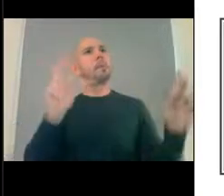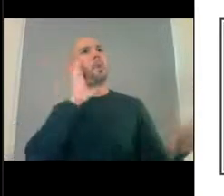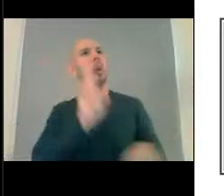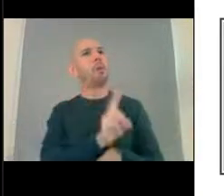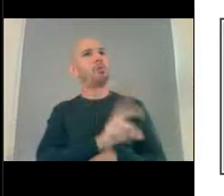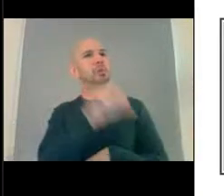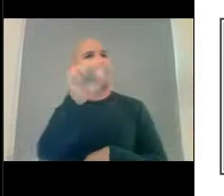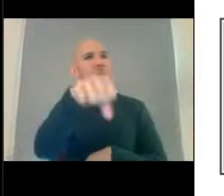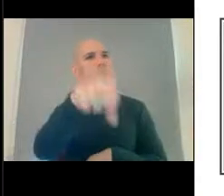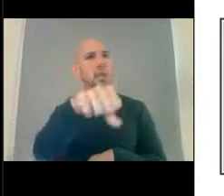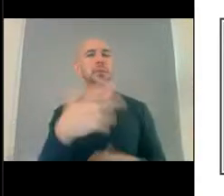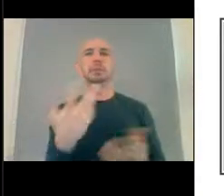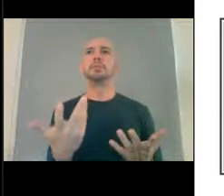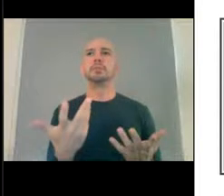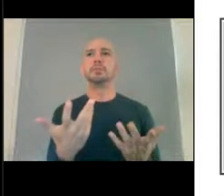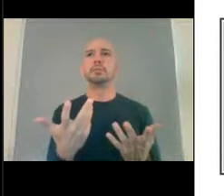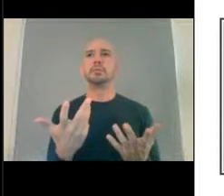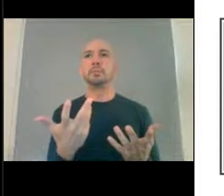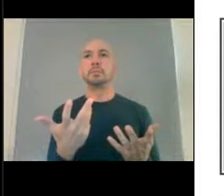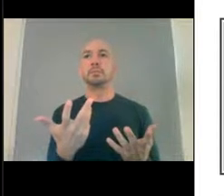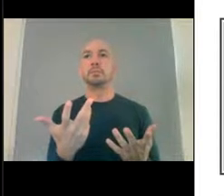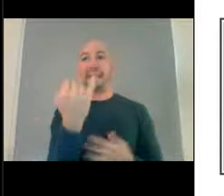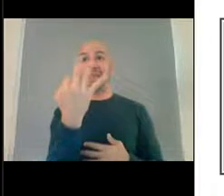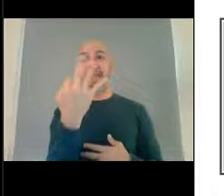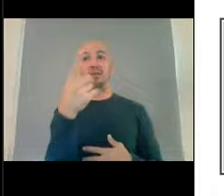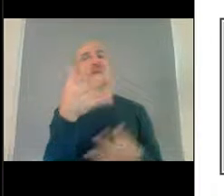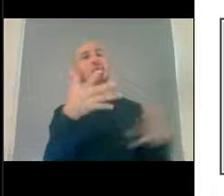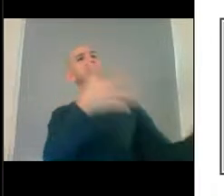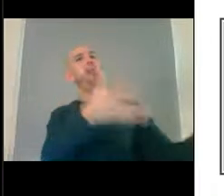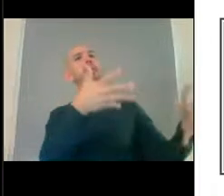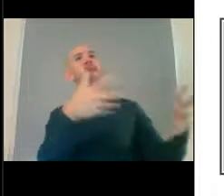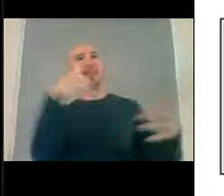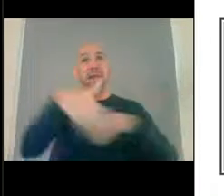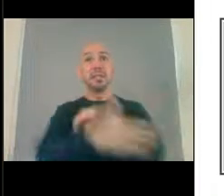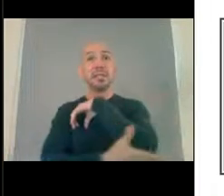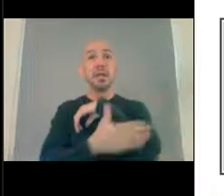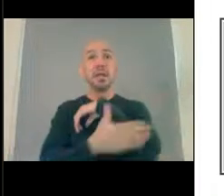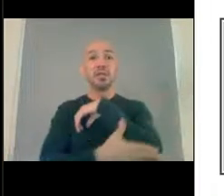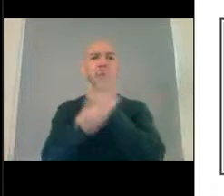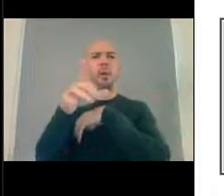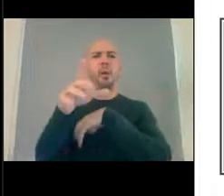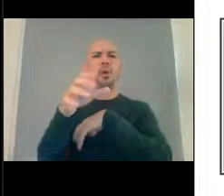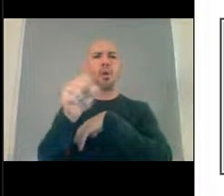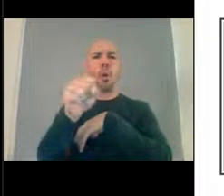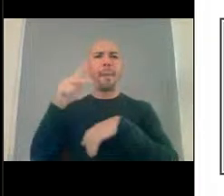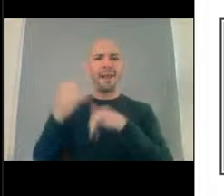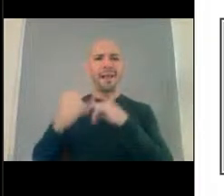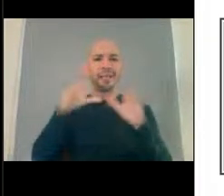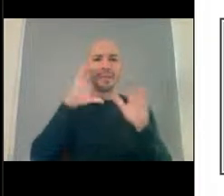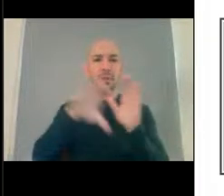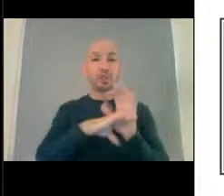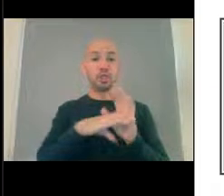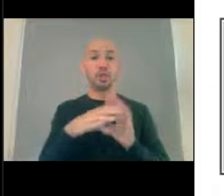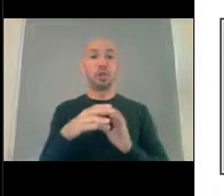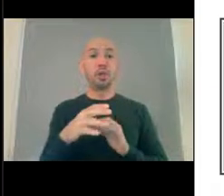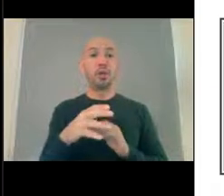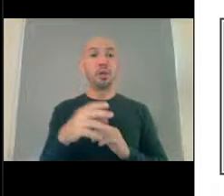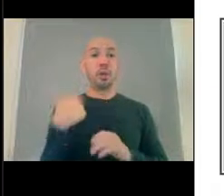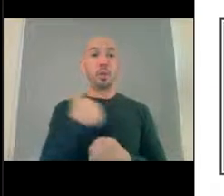know there on the left you don't see very often here in this country oh go back to the last one uh you've got a the